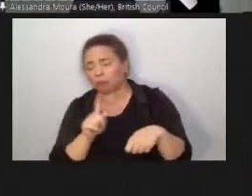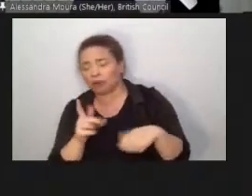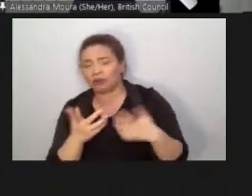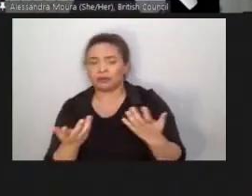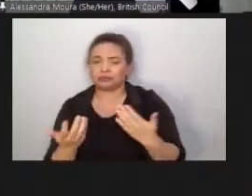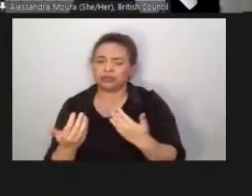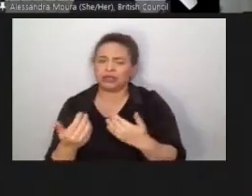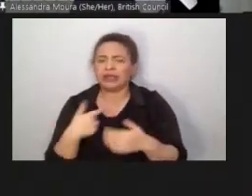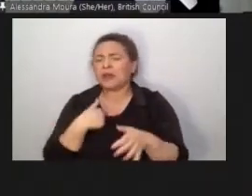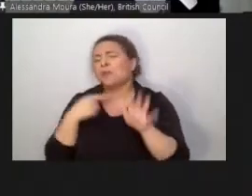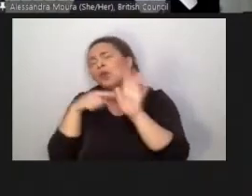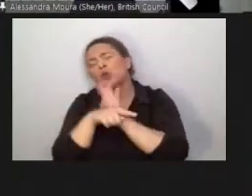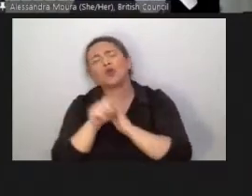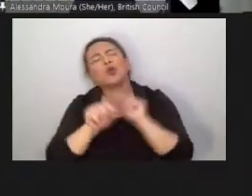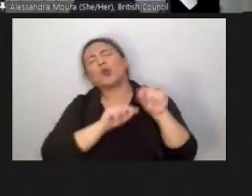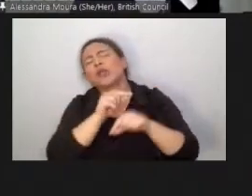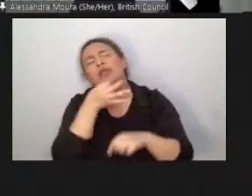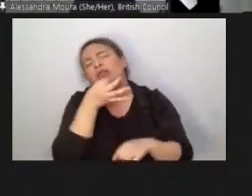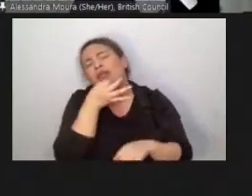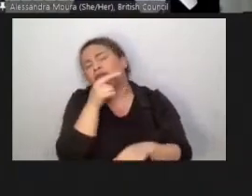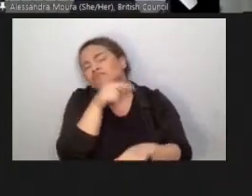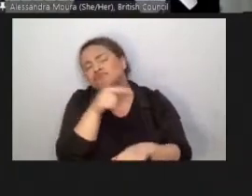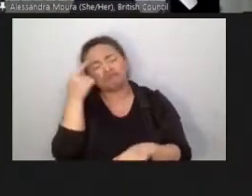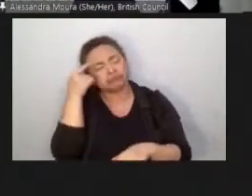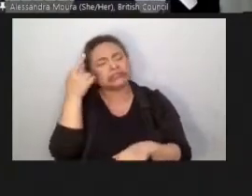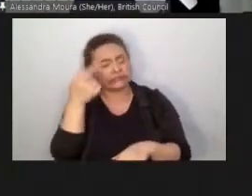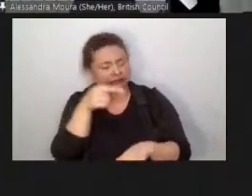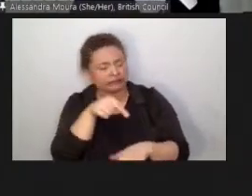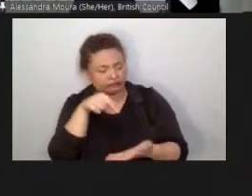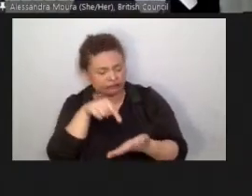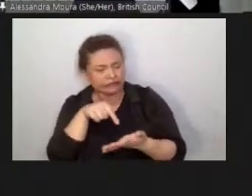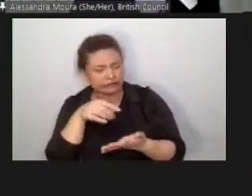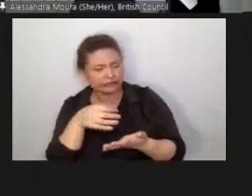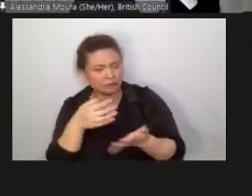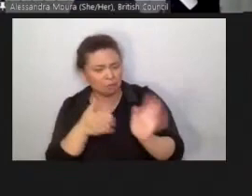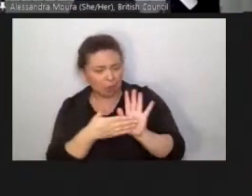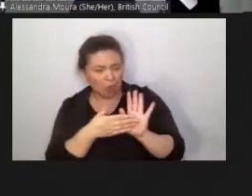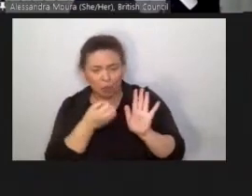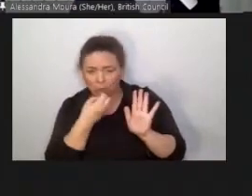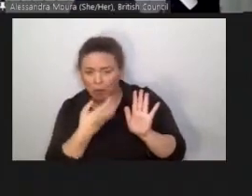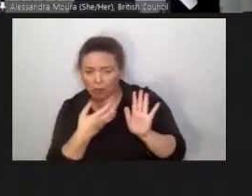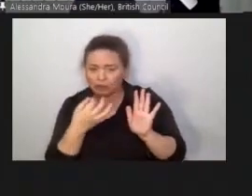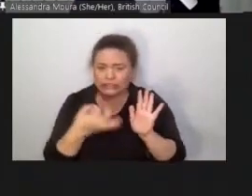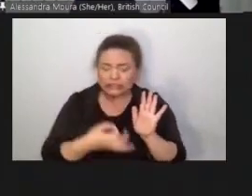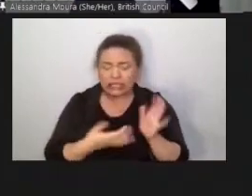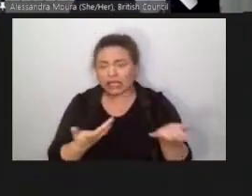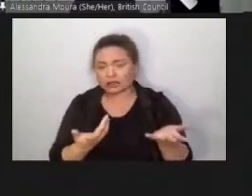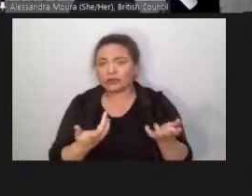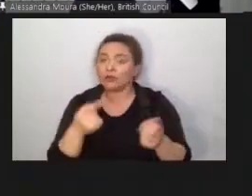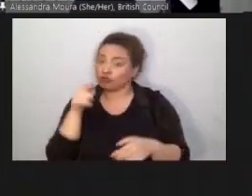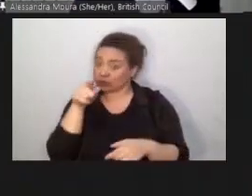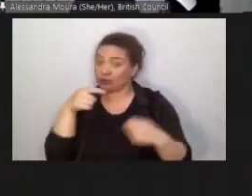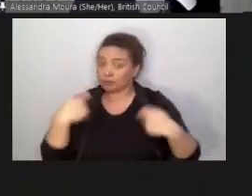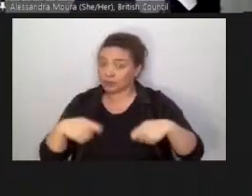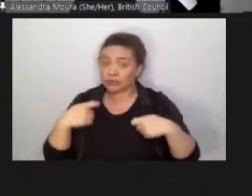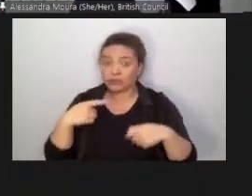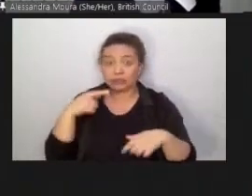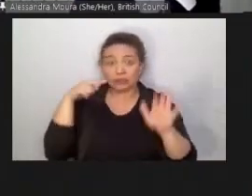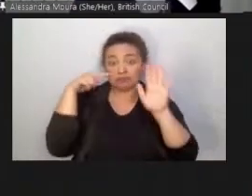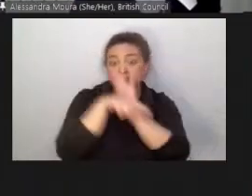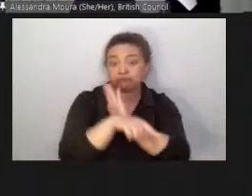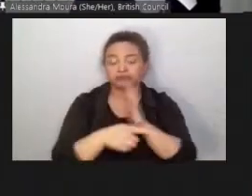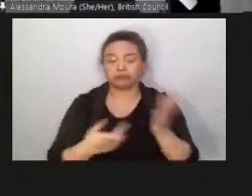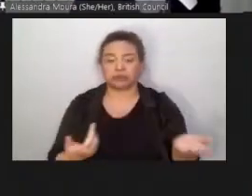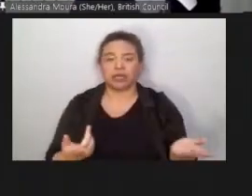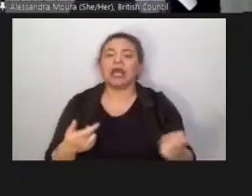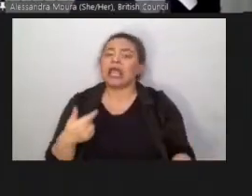right way to do things? Ask questions. And I think everyone should find that colleagues are very